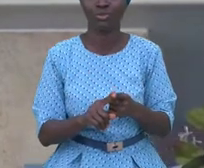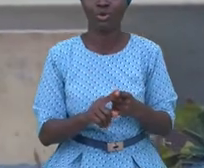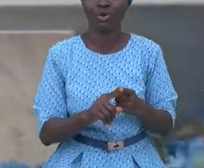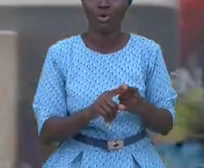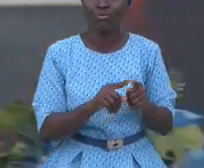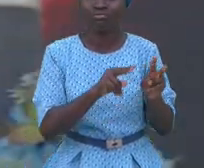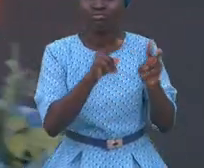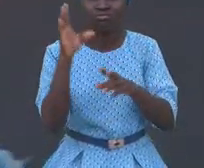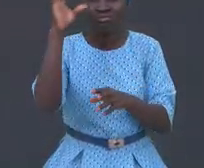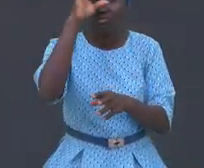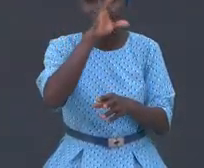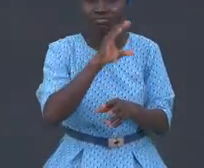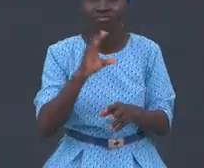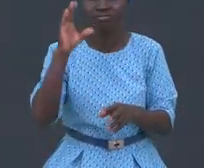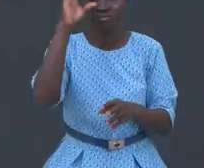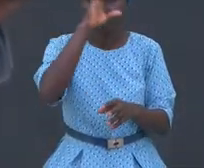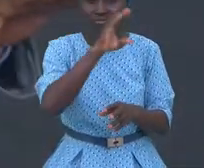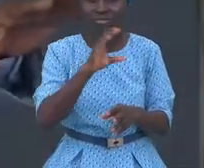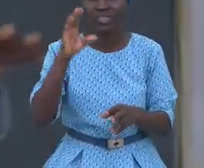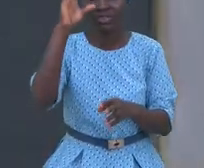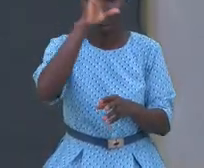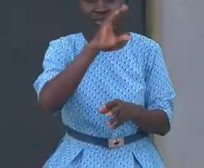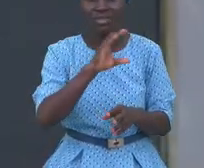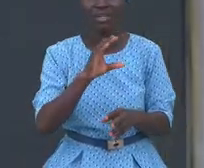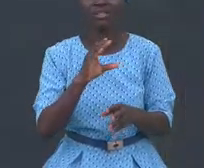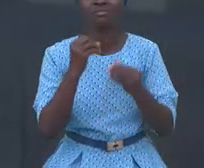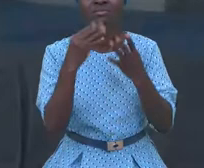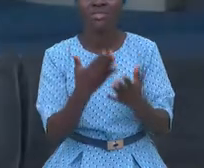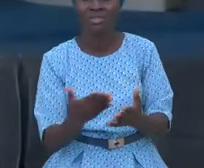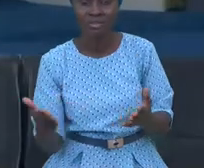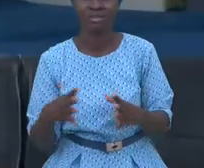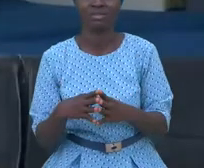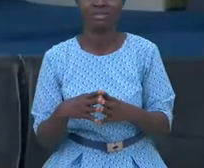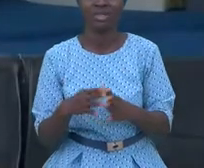Explore. That's why we're exposed to this subject and this subject and this